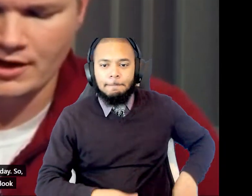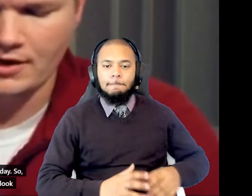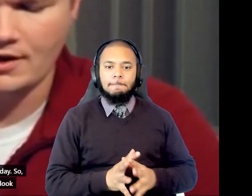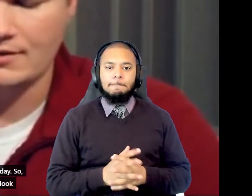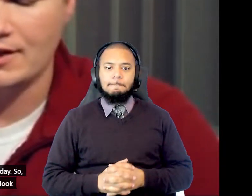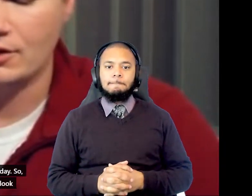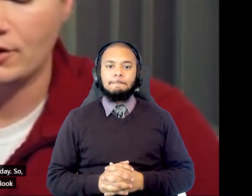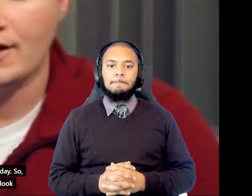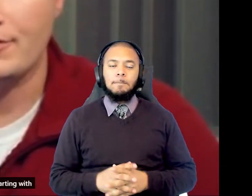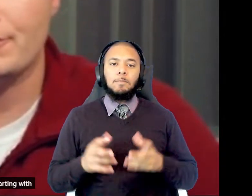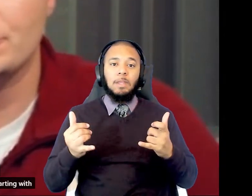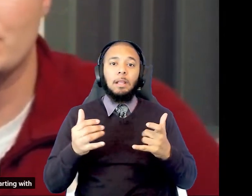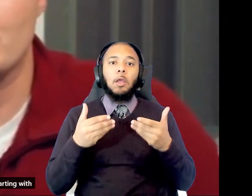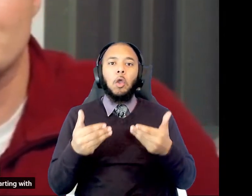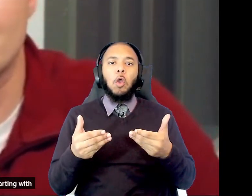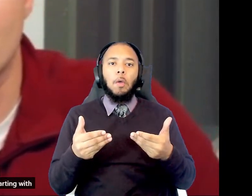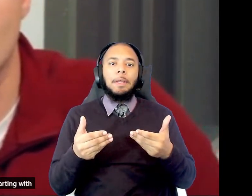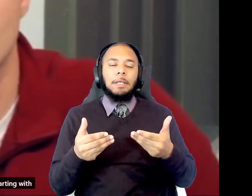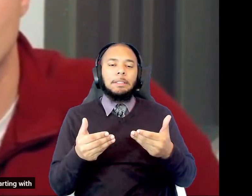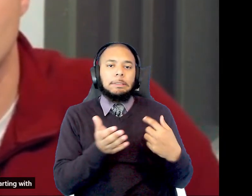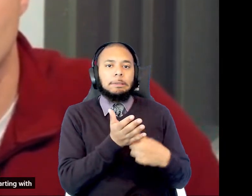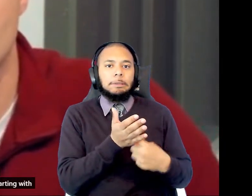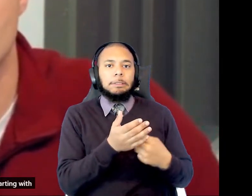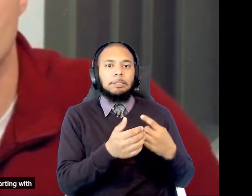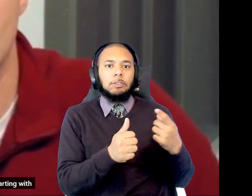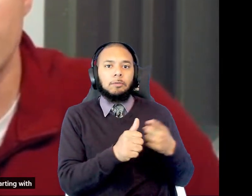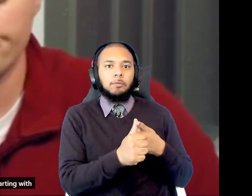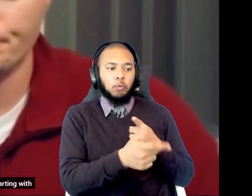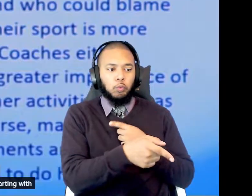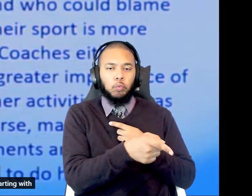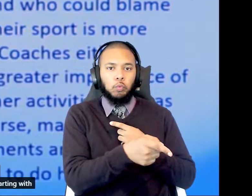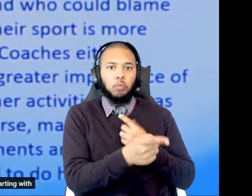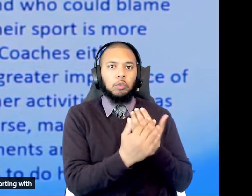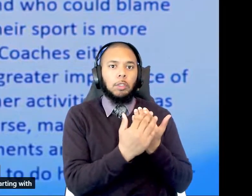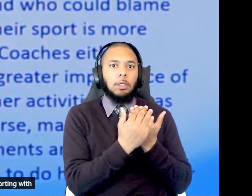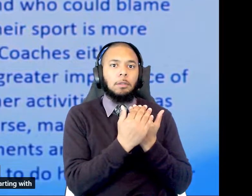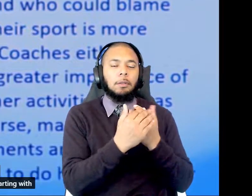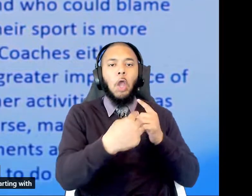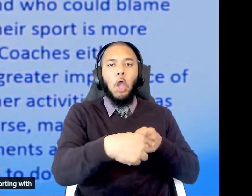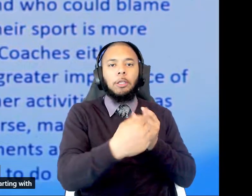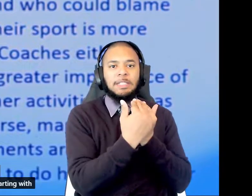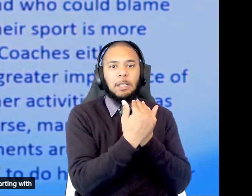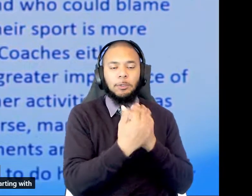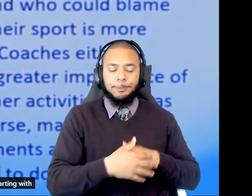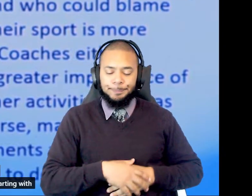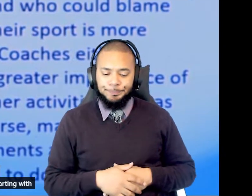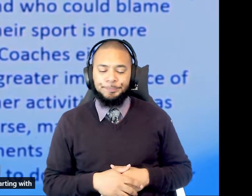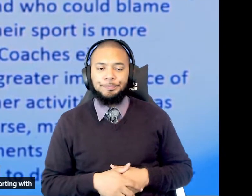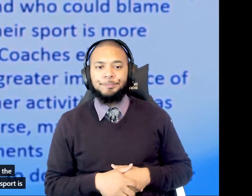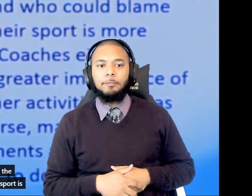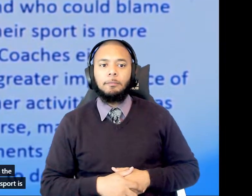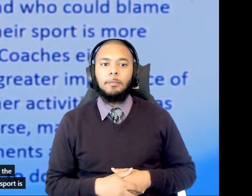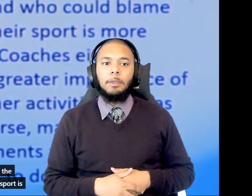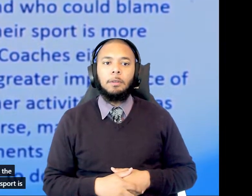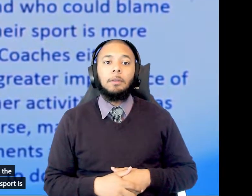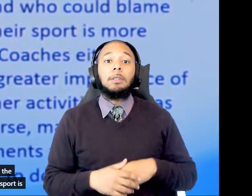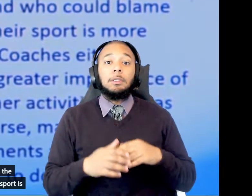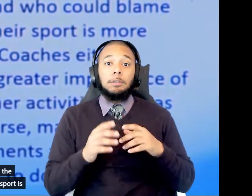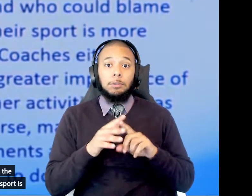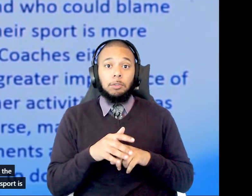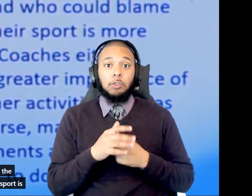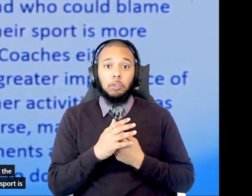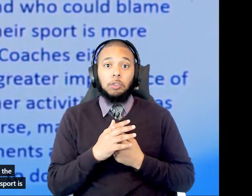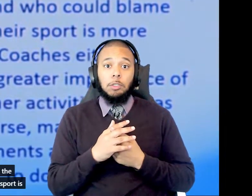let's go ahead and take a look at the first one, which is the argument sandwich, right? So I'm starting with my claim.